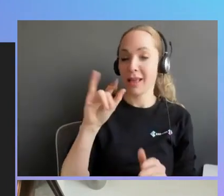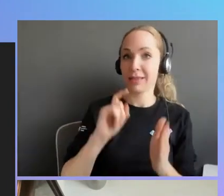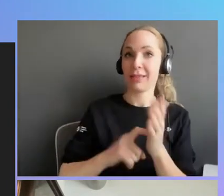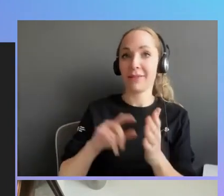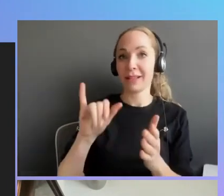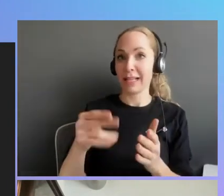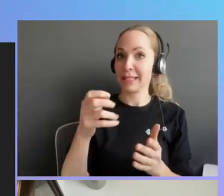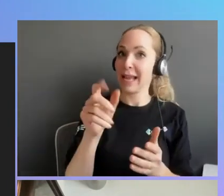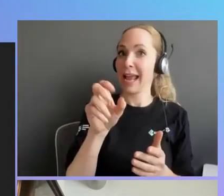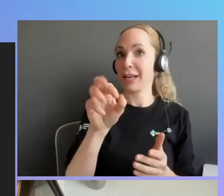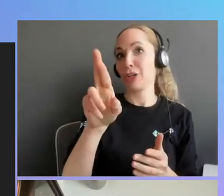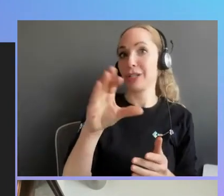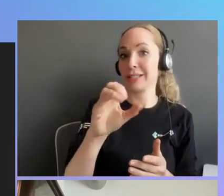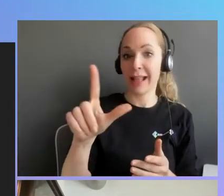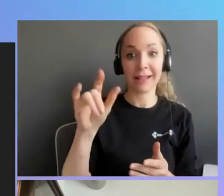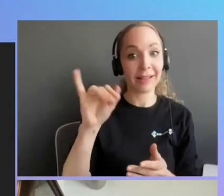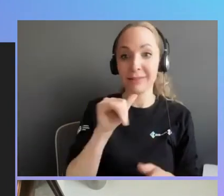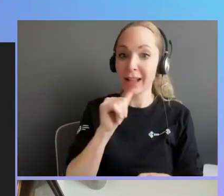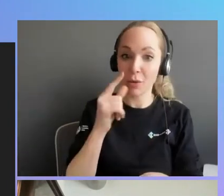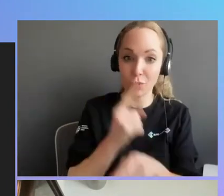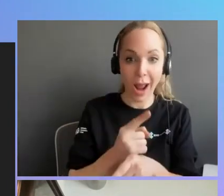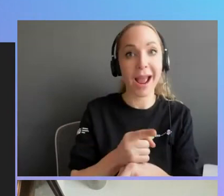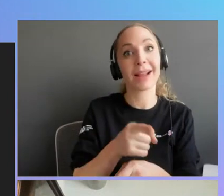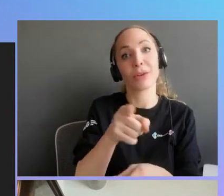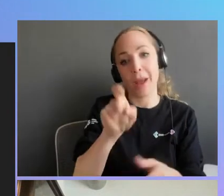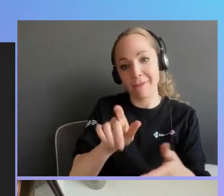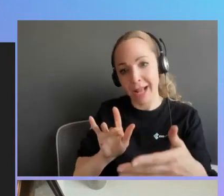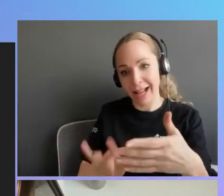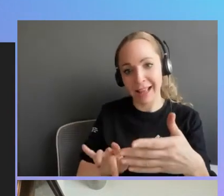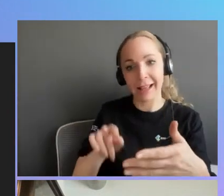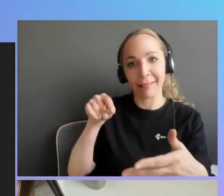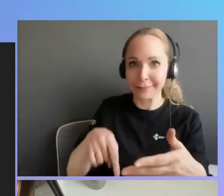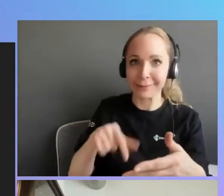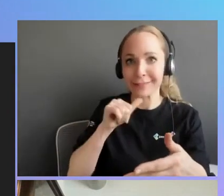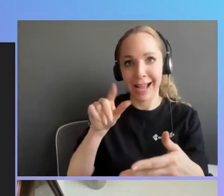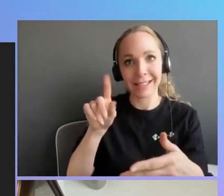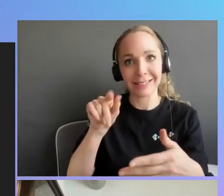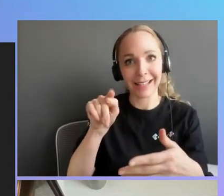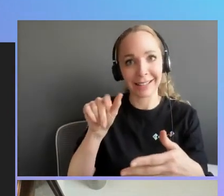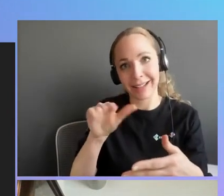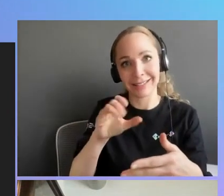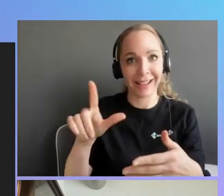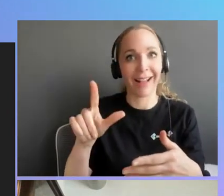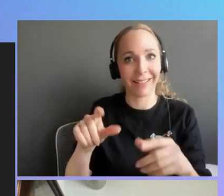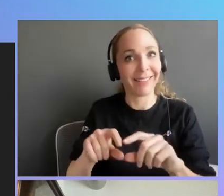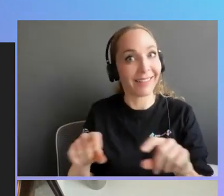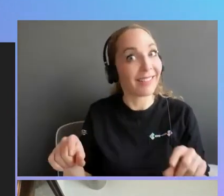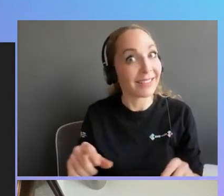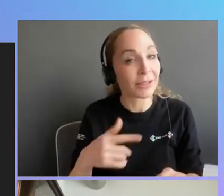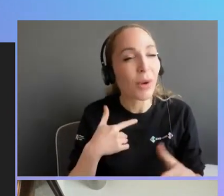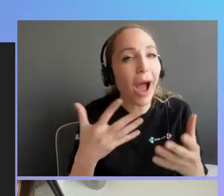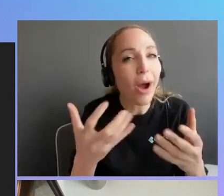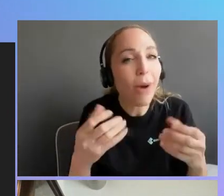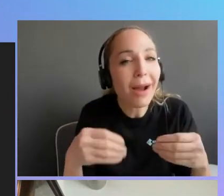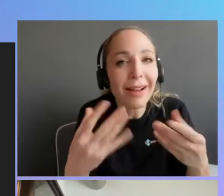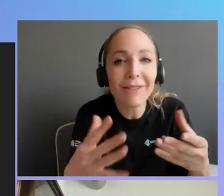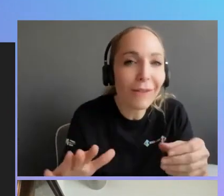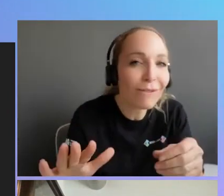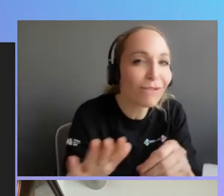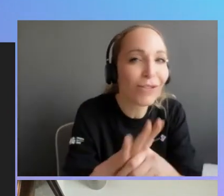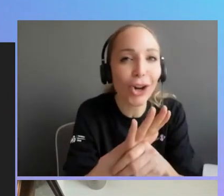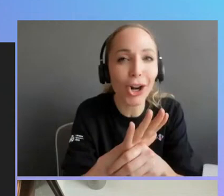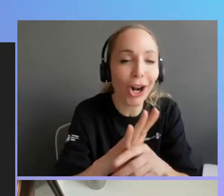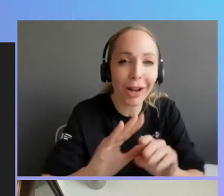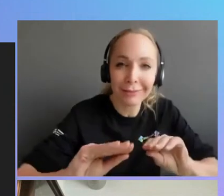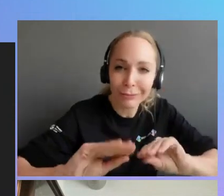is not a data cell" button below. And so really, and just to give you full transparency, let's inspect. Let's take a break from our